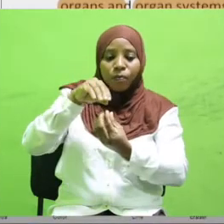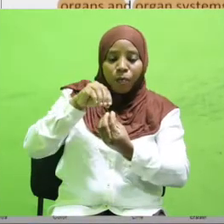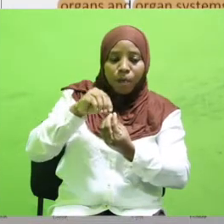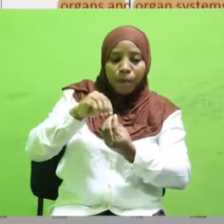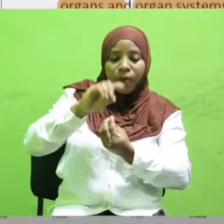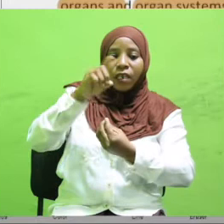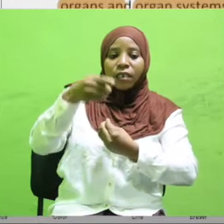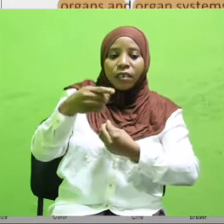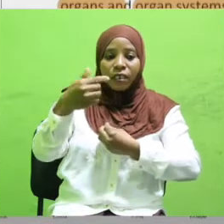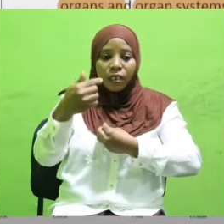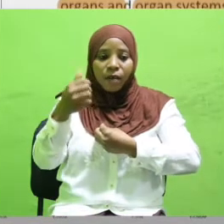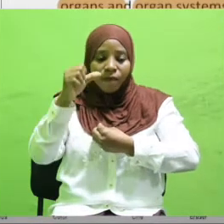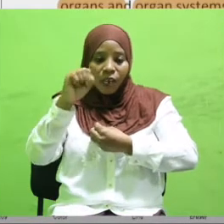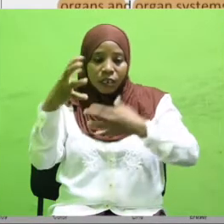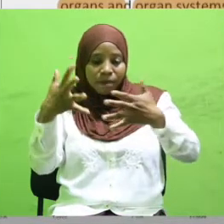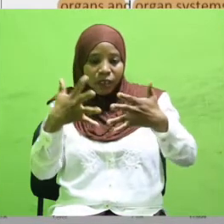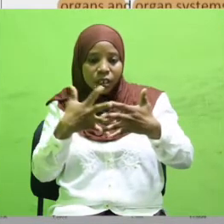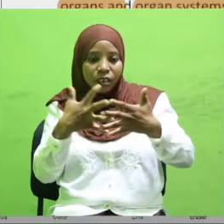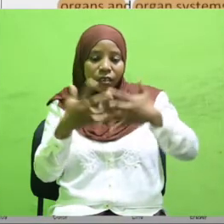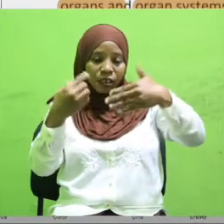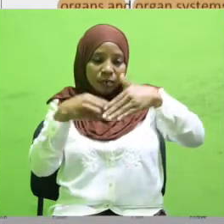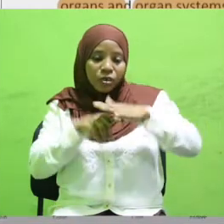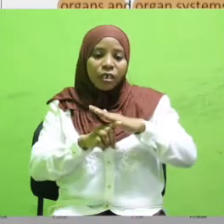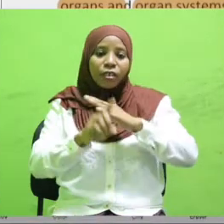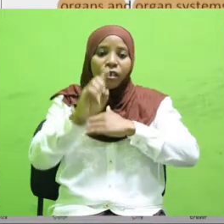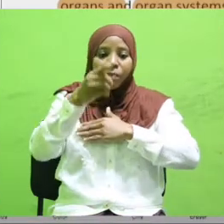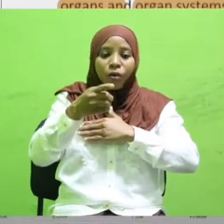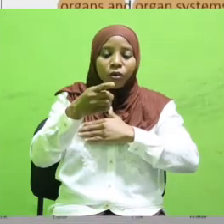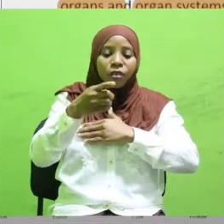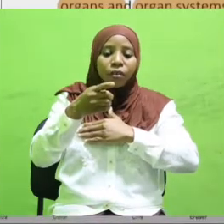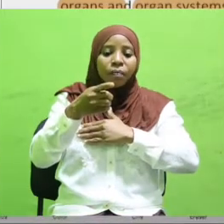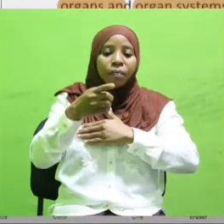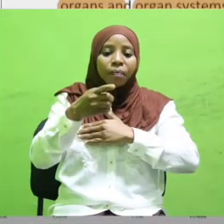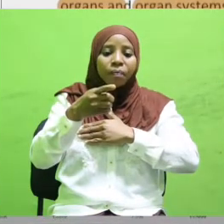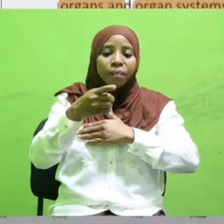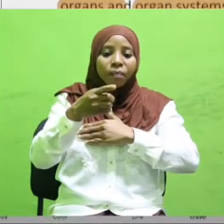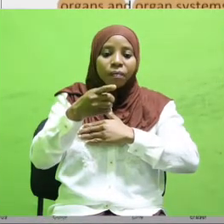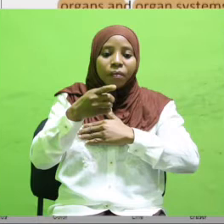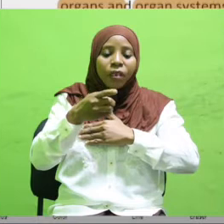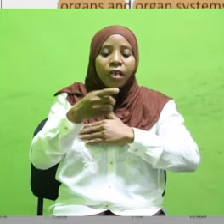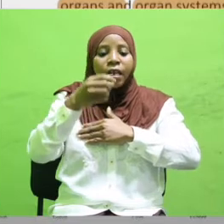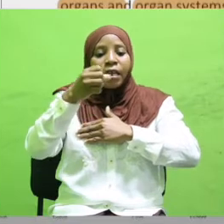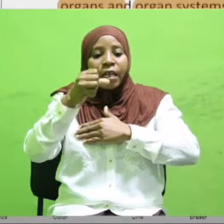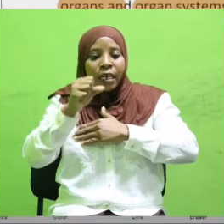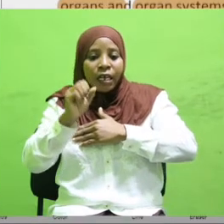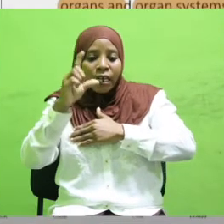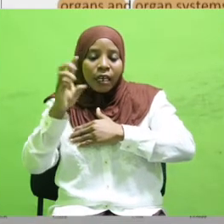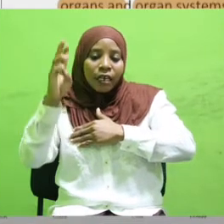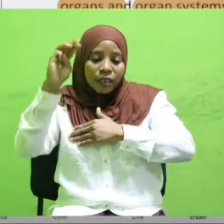have tissues such as xylem and phloem, they have organs such as roots, leaves, the